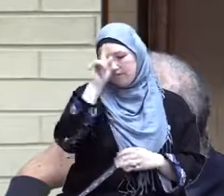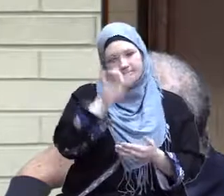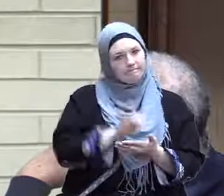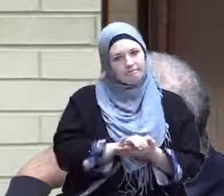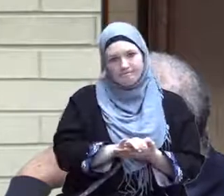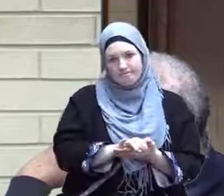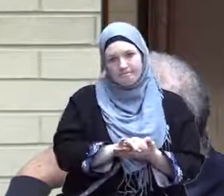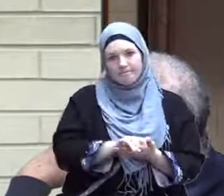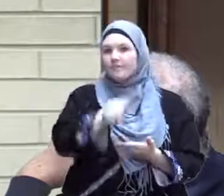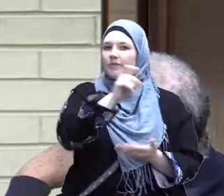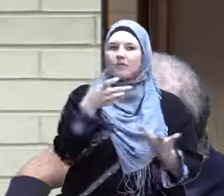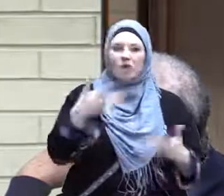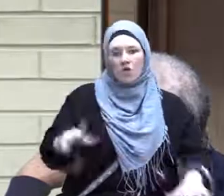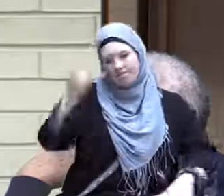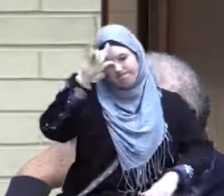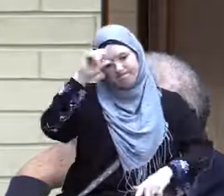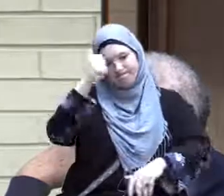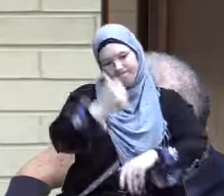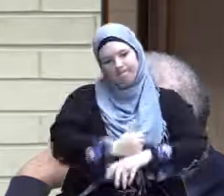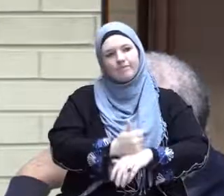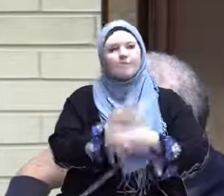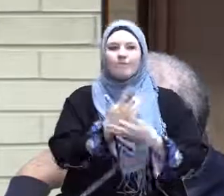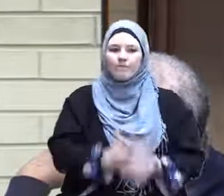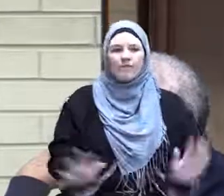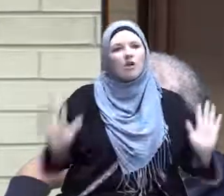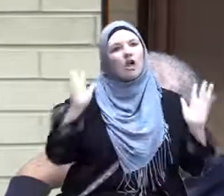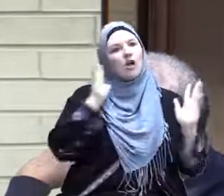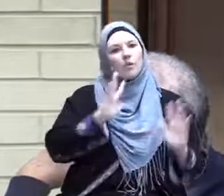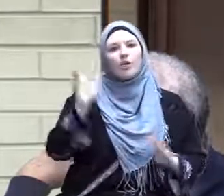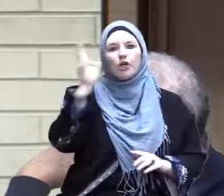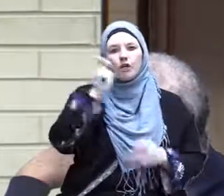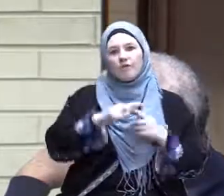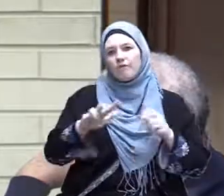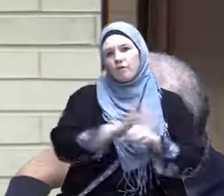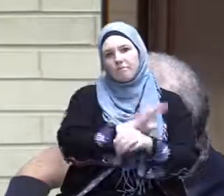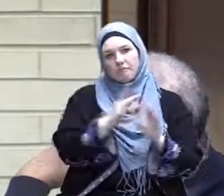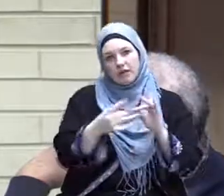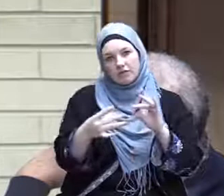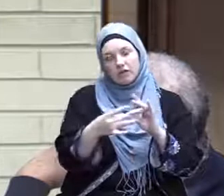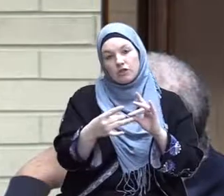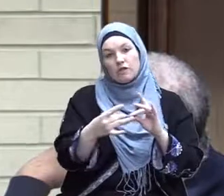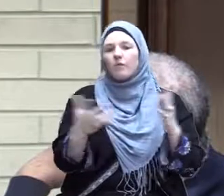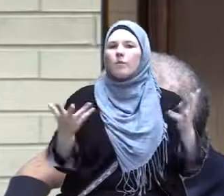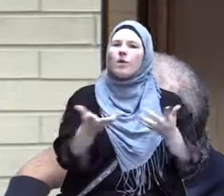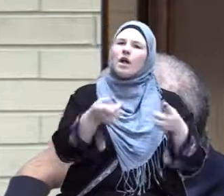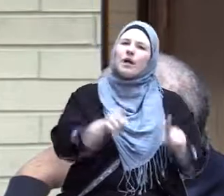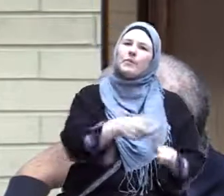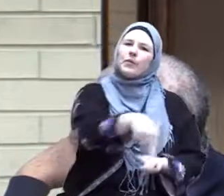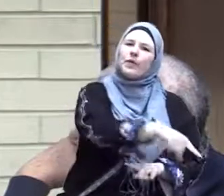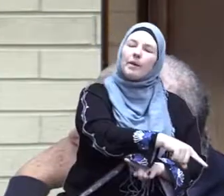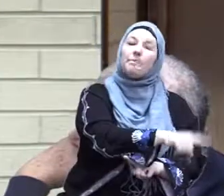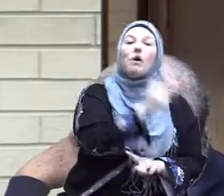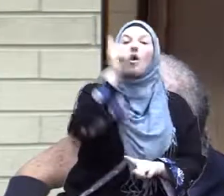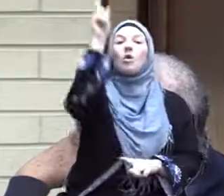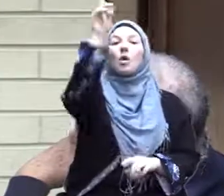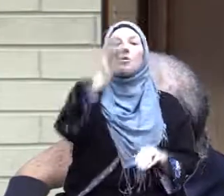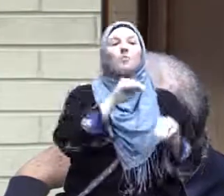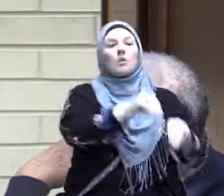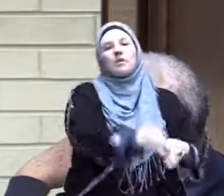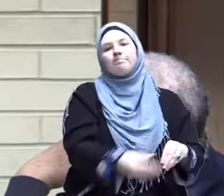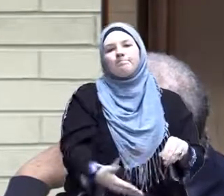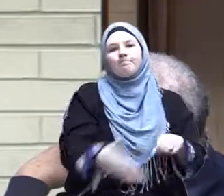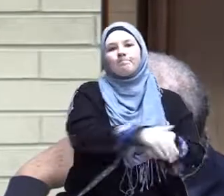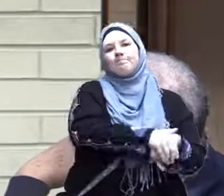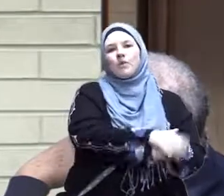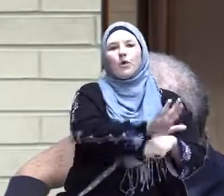believe because they have made up their mind already. They have heard the full message. What happened to them? Allah has put a seal on their